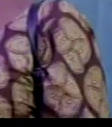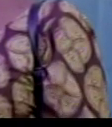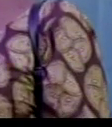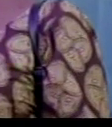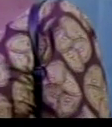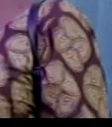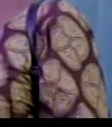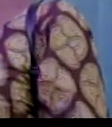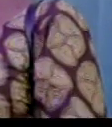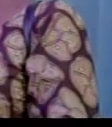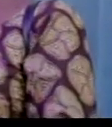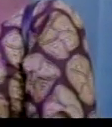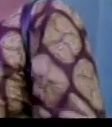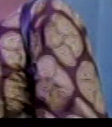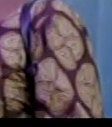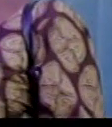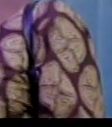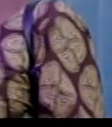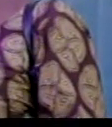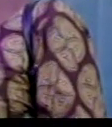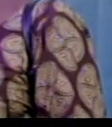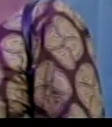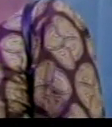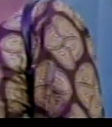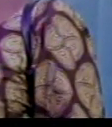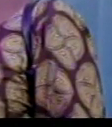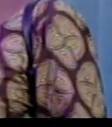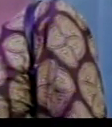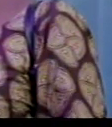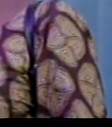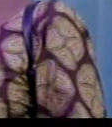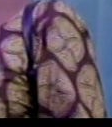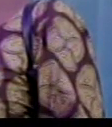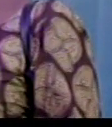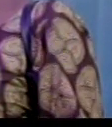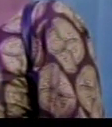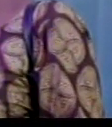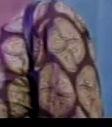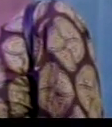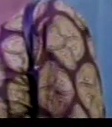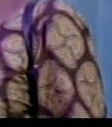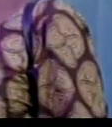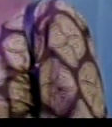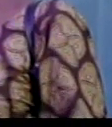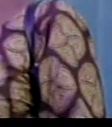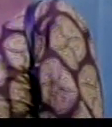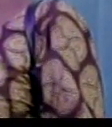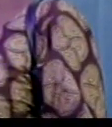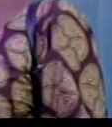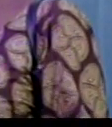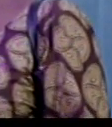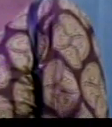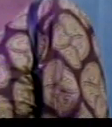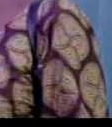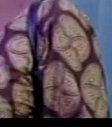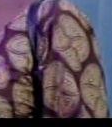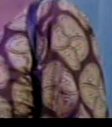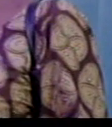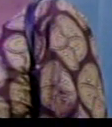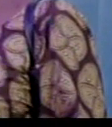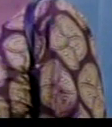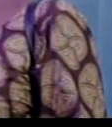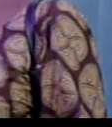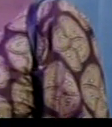to hospital during the problem because it's a spiritual battle. I was like, if I go to hospital, they won't say